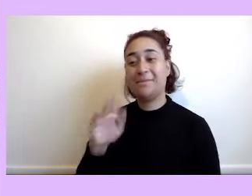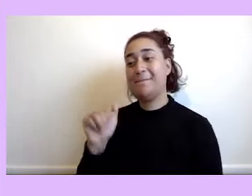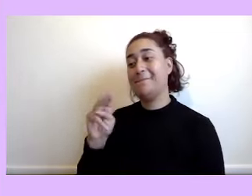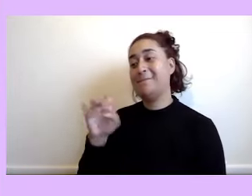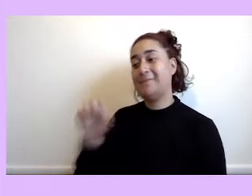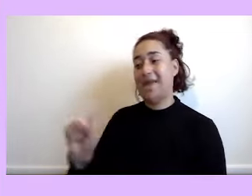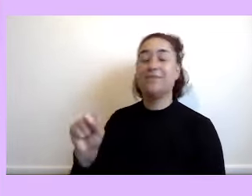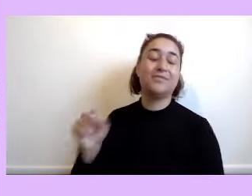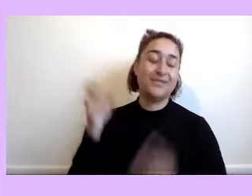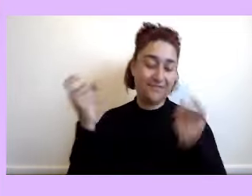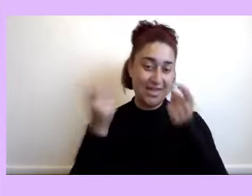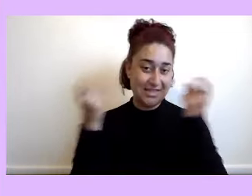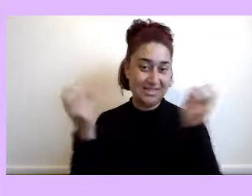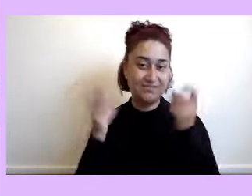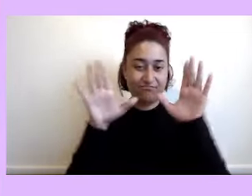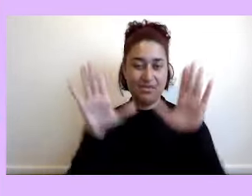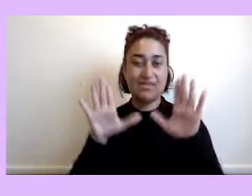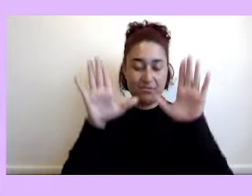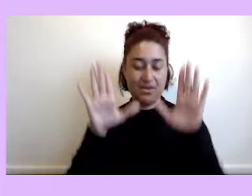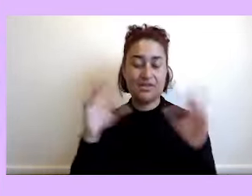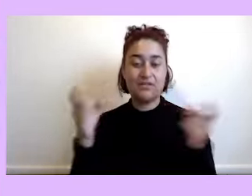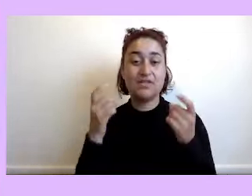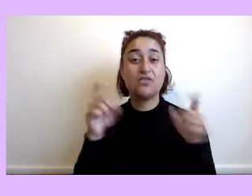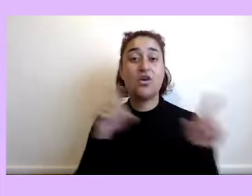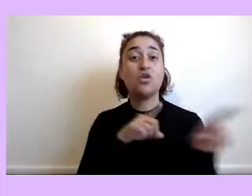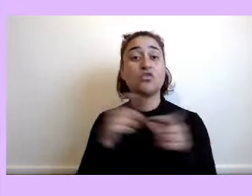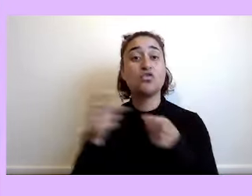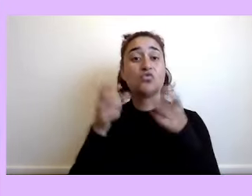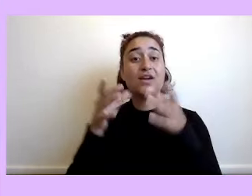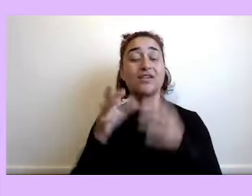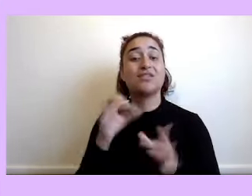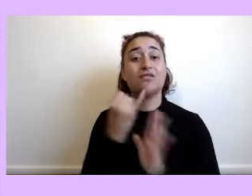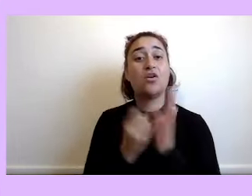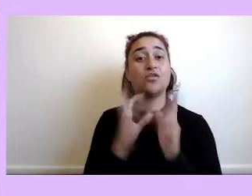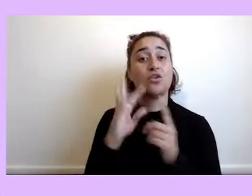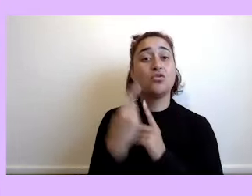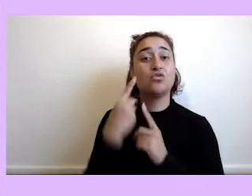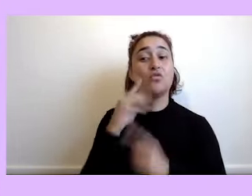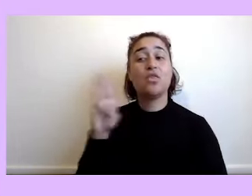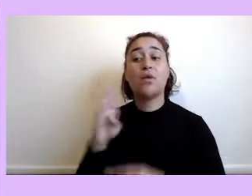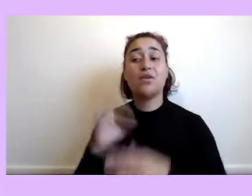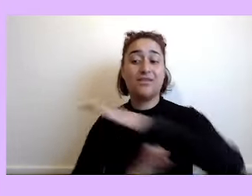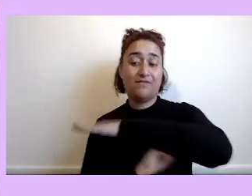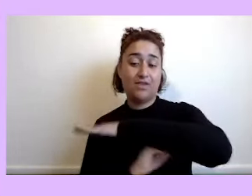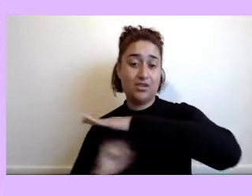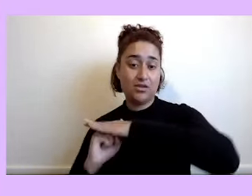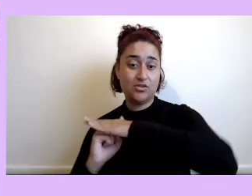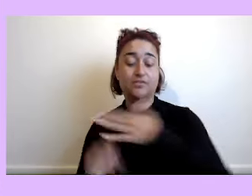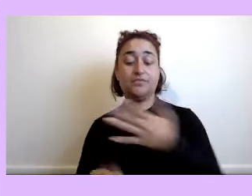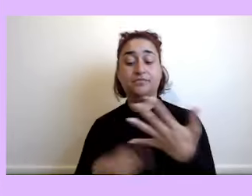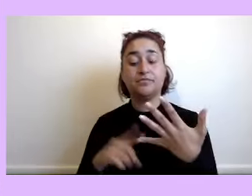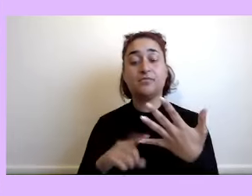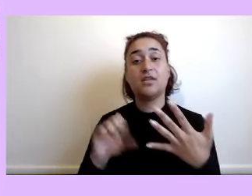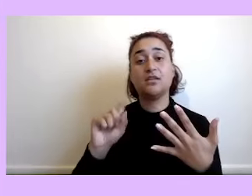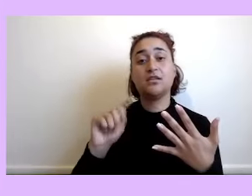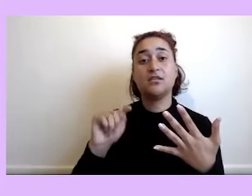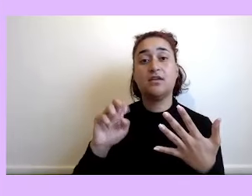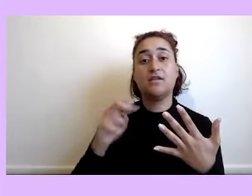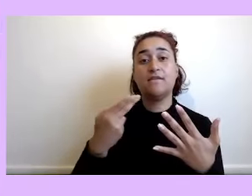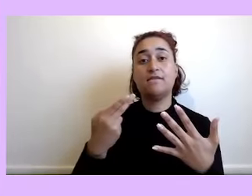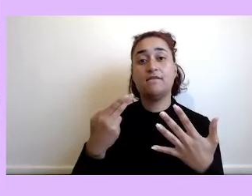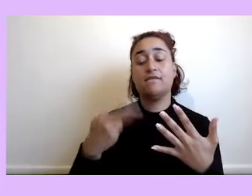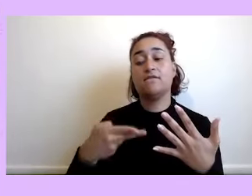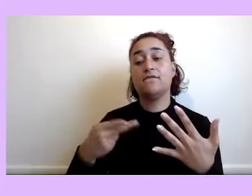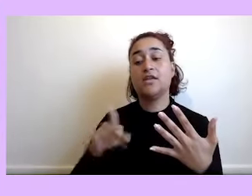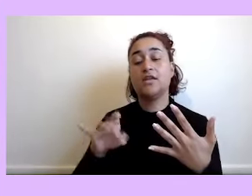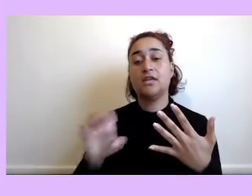amazing, amazing festival. It's also the director of arts and culture for the Boston Foundation. Stephanie Ibarra, right here, who is